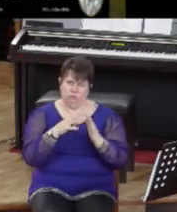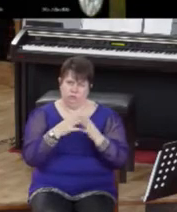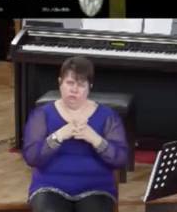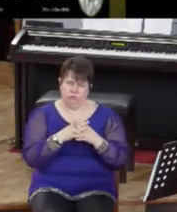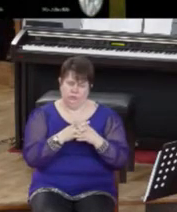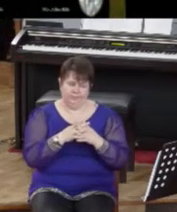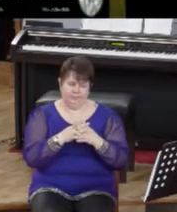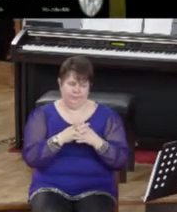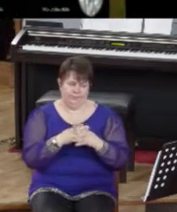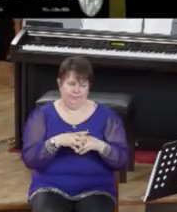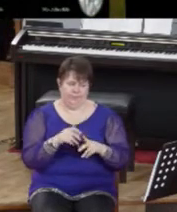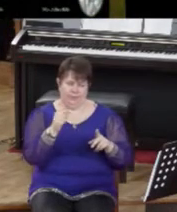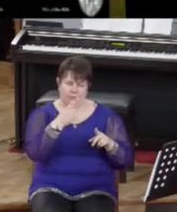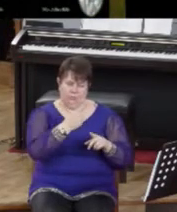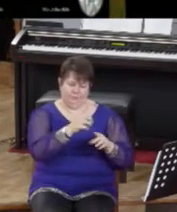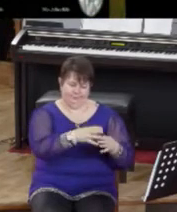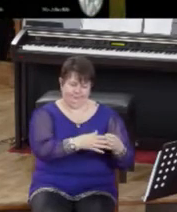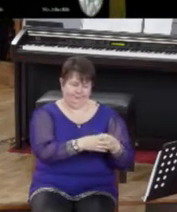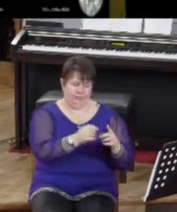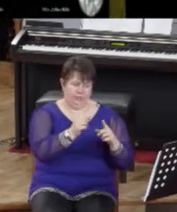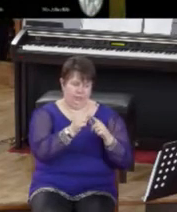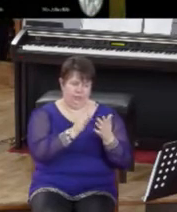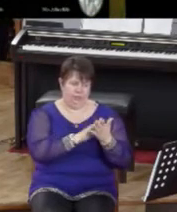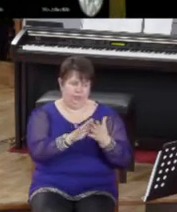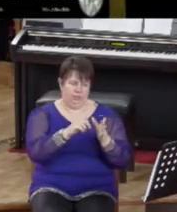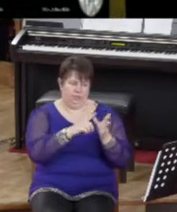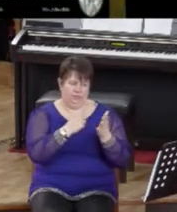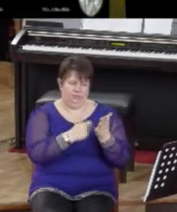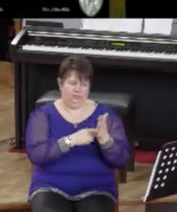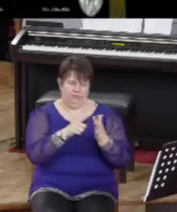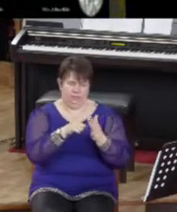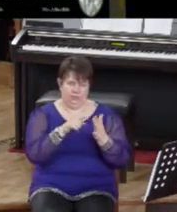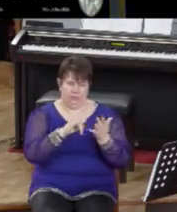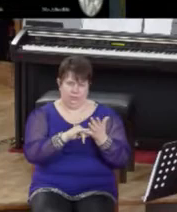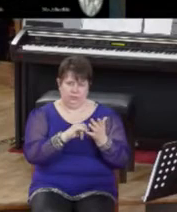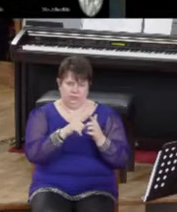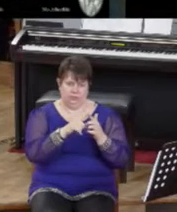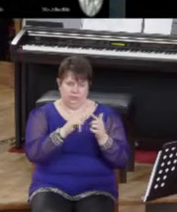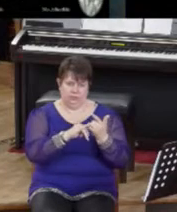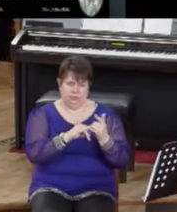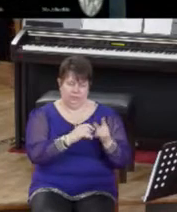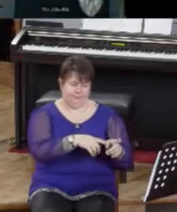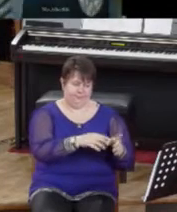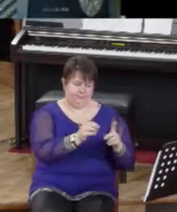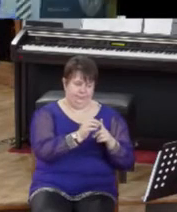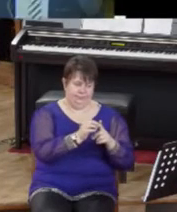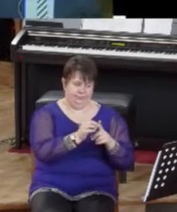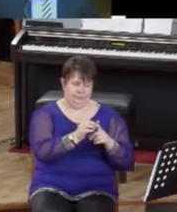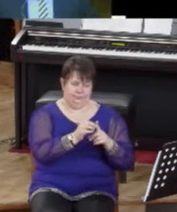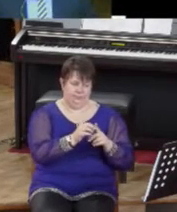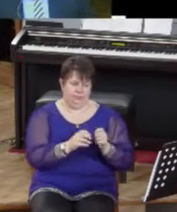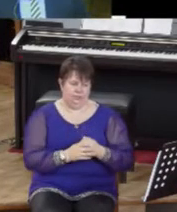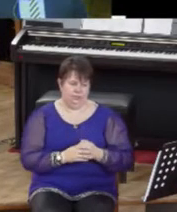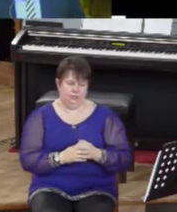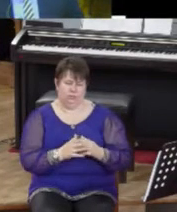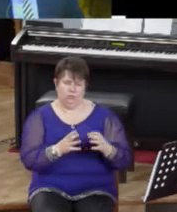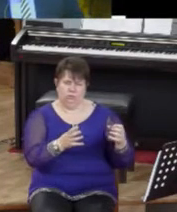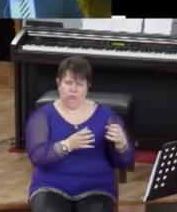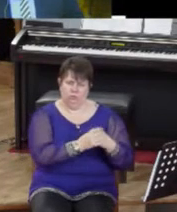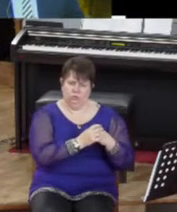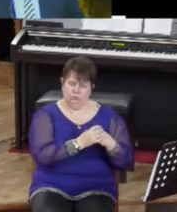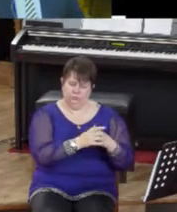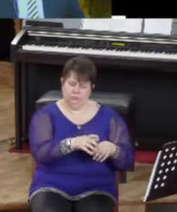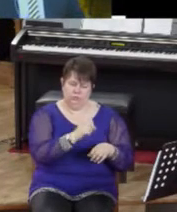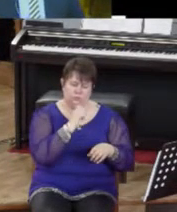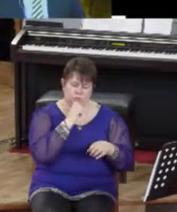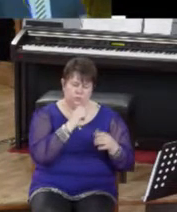were split into Pharisees and Sadducees. The Pharisees were a group to which